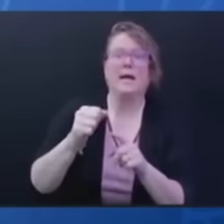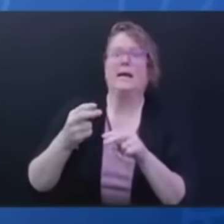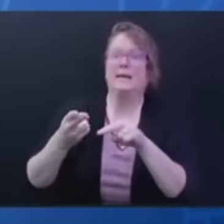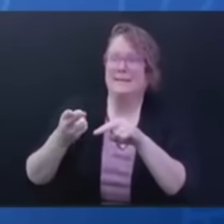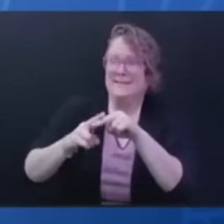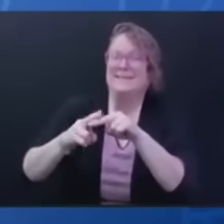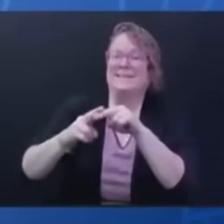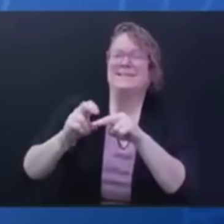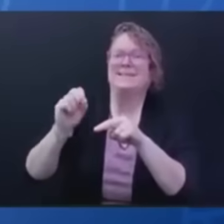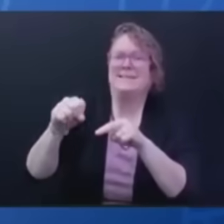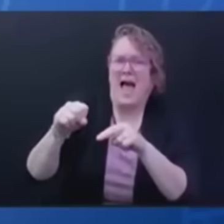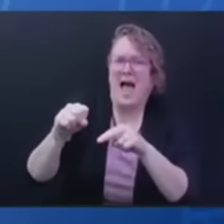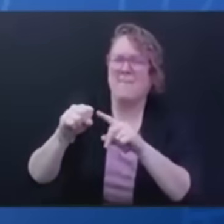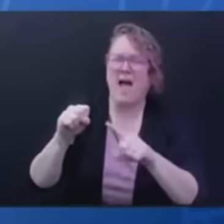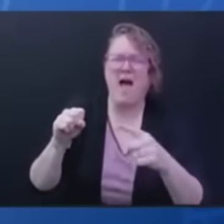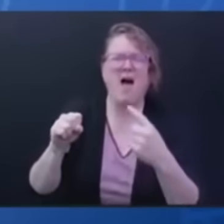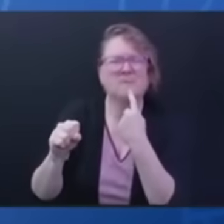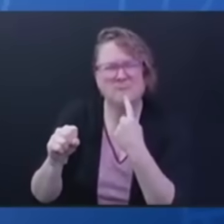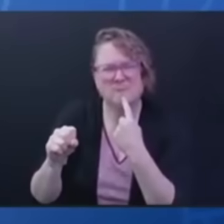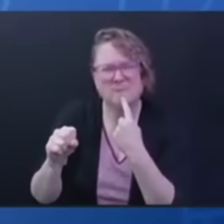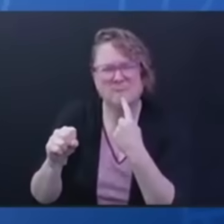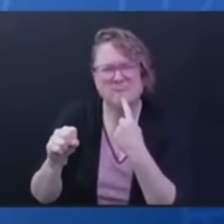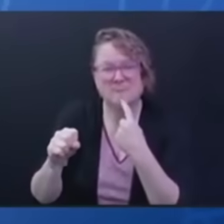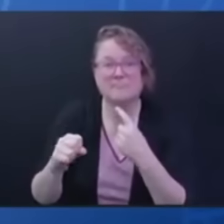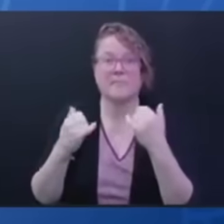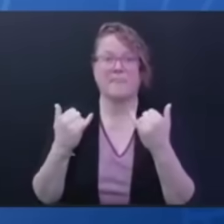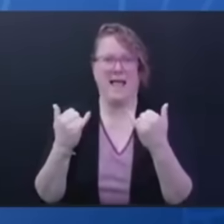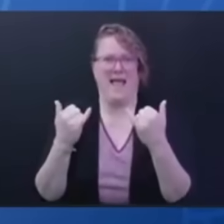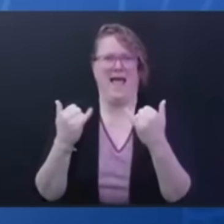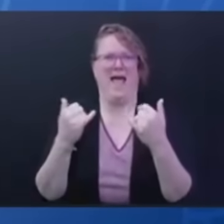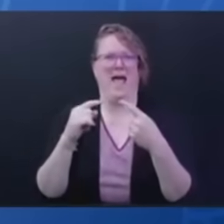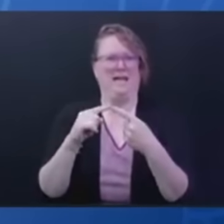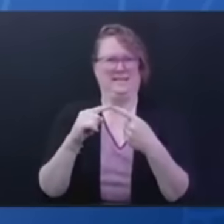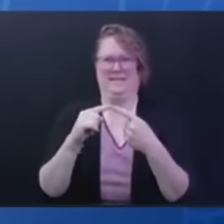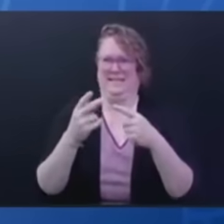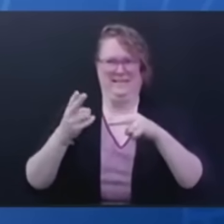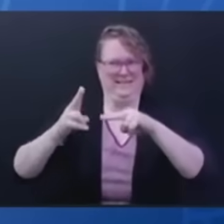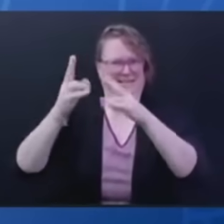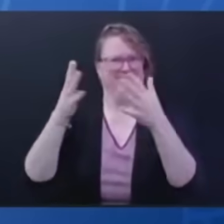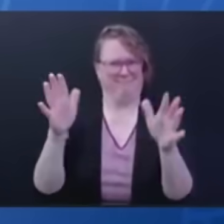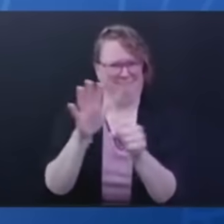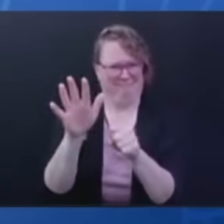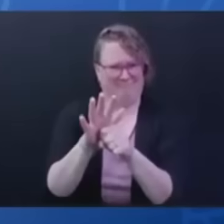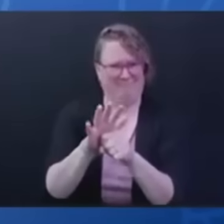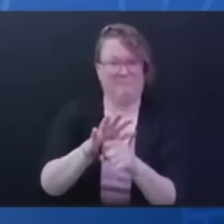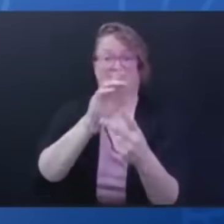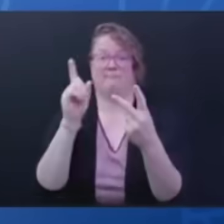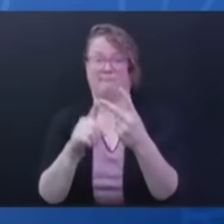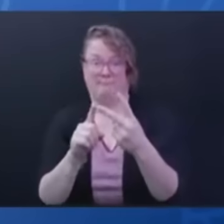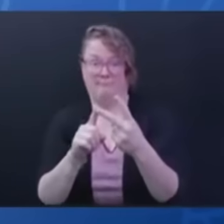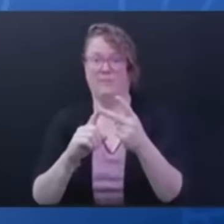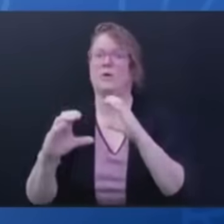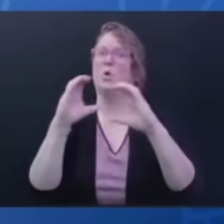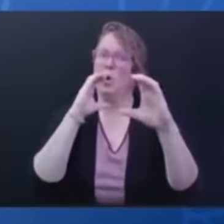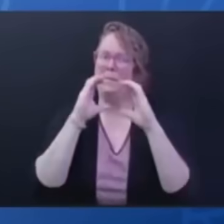about certainly that it should not escalate, and communication was fundamentally key, that there should be talks, that